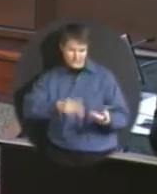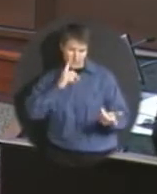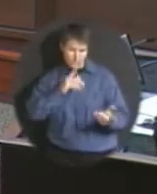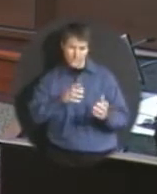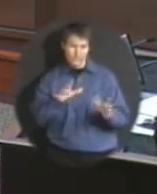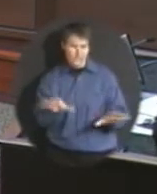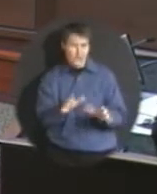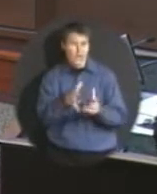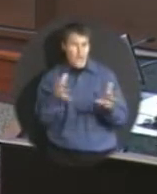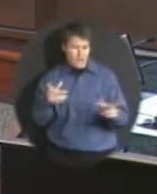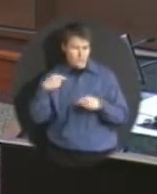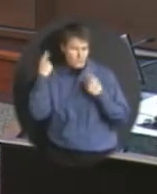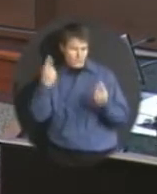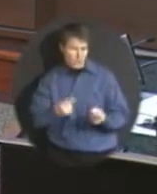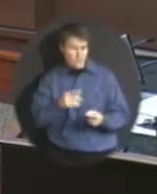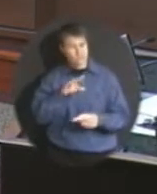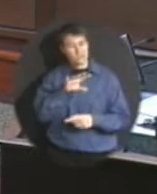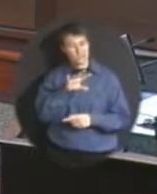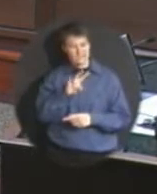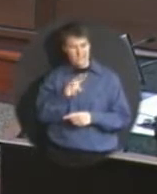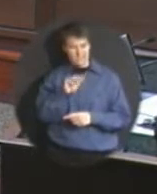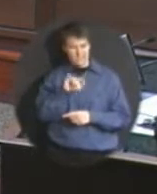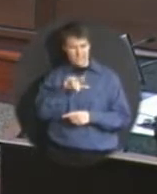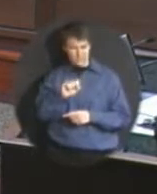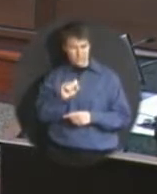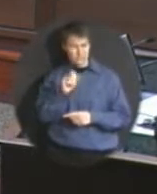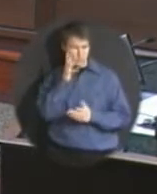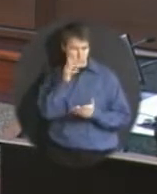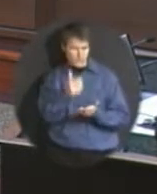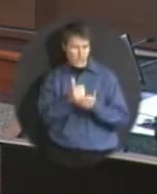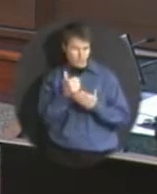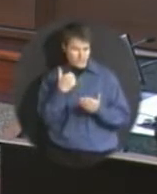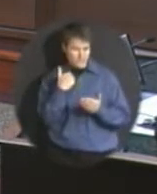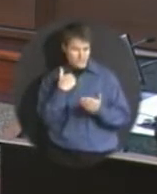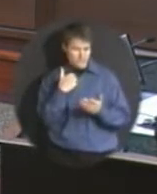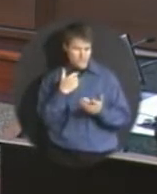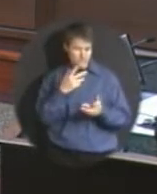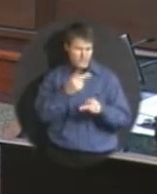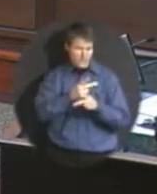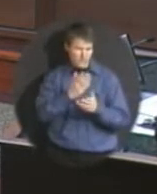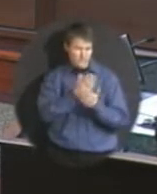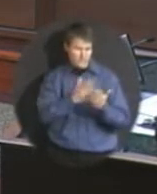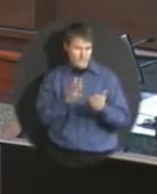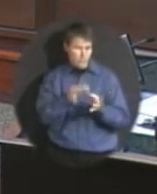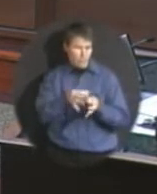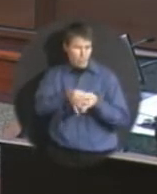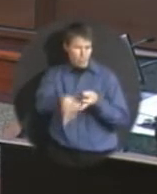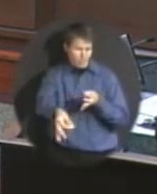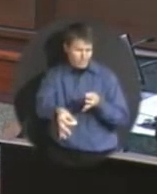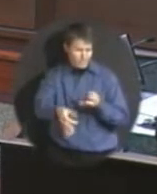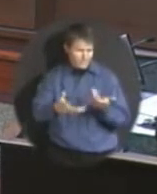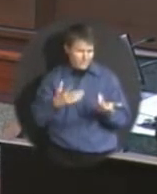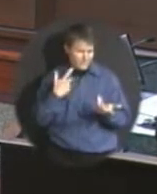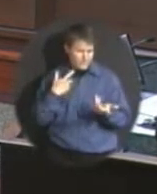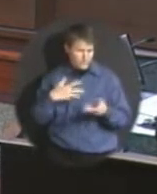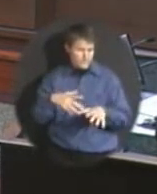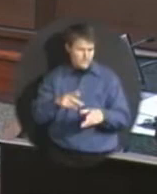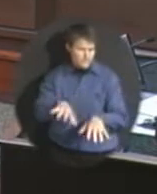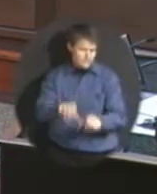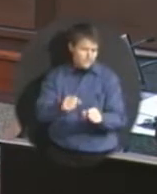mills in capital outlay will help us retrieve some of those cans that have been kicked quite a distance at this